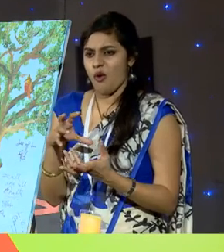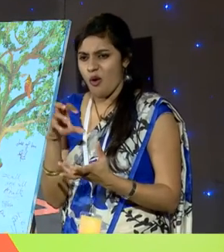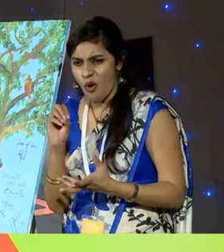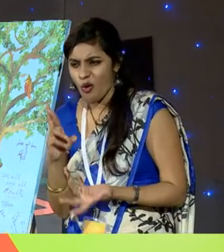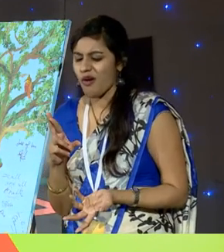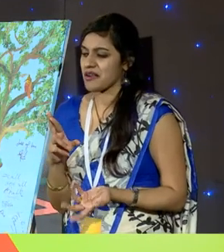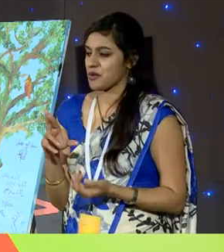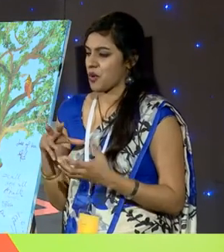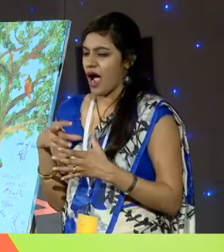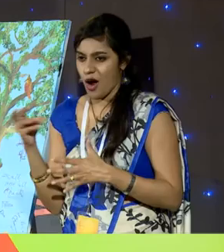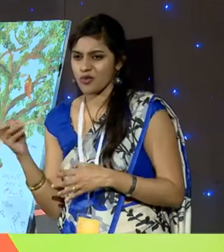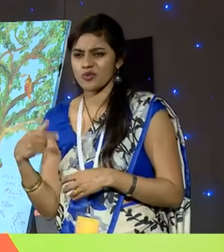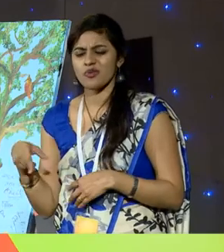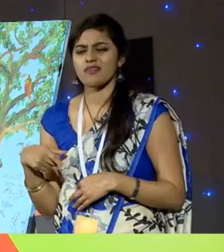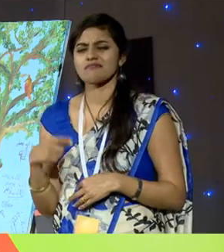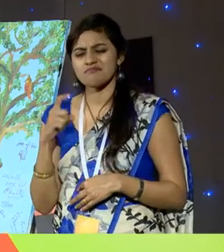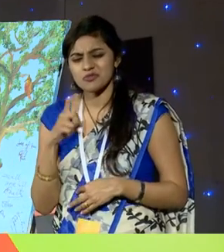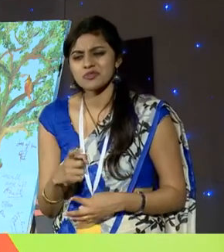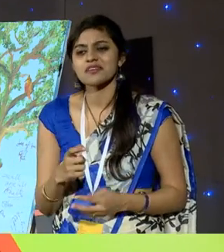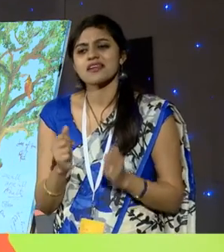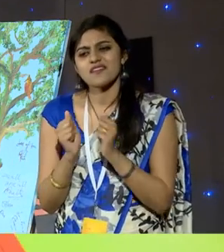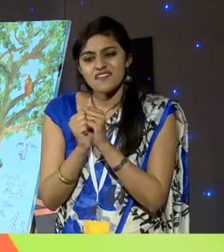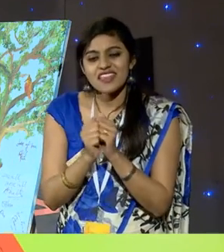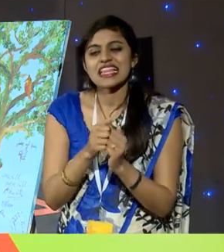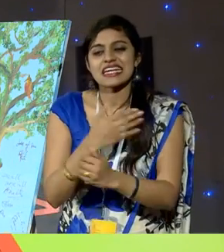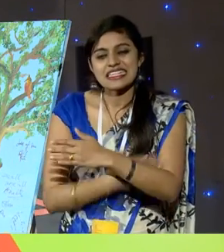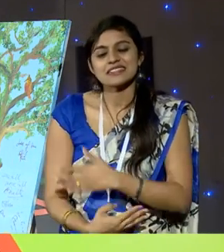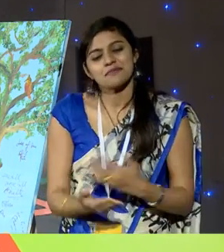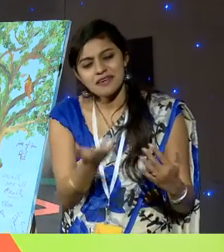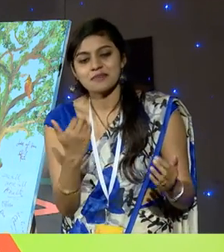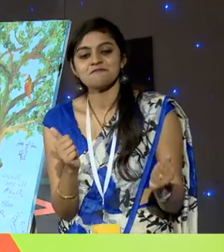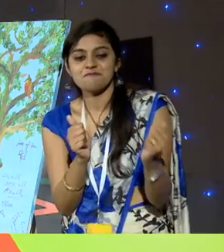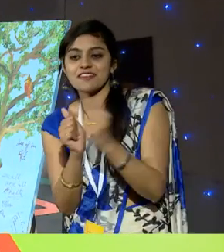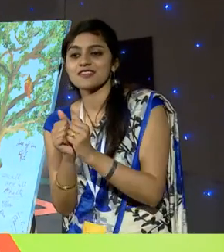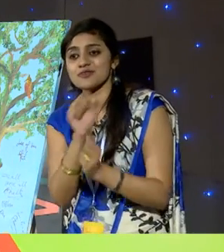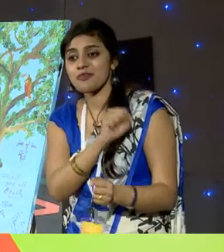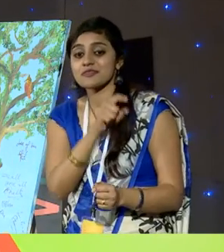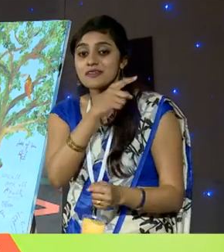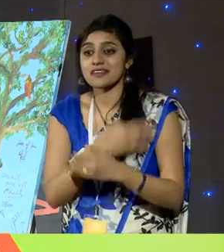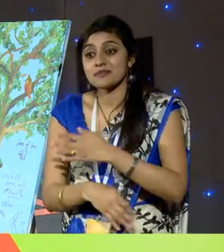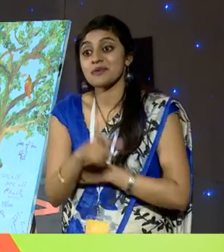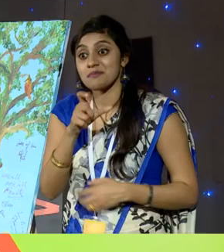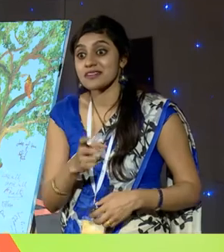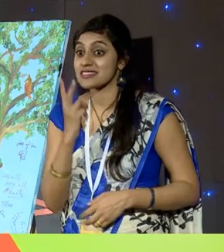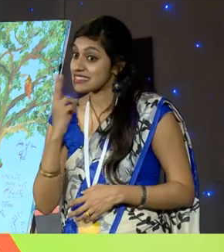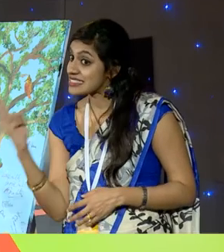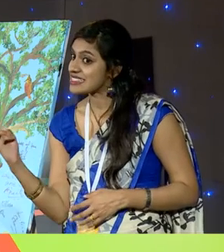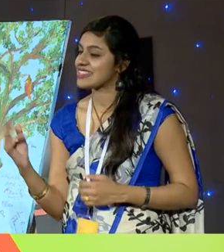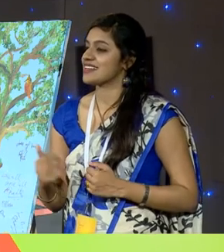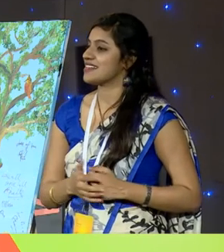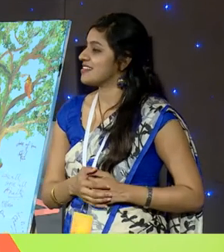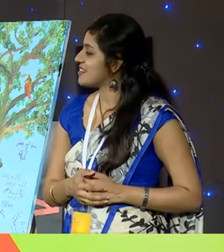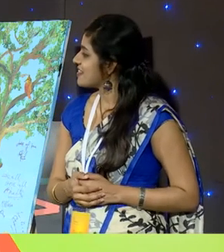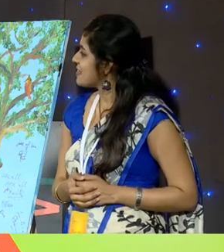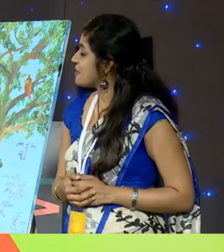inclusive. I think inclusion, like, you know, anything else, starts at home. And, you know, an inclusive experience is all it